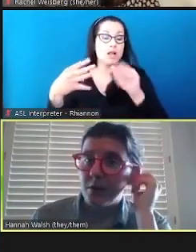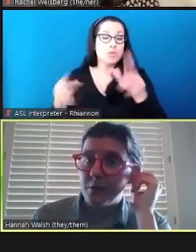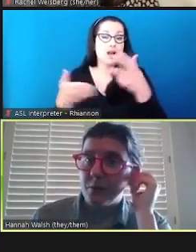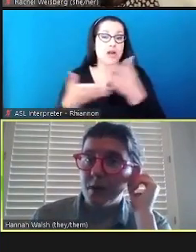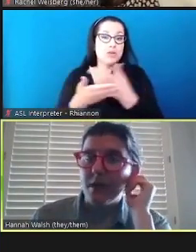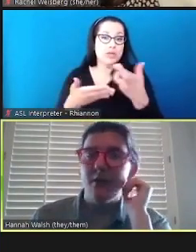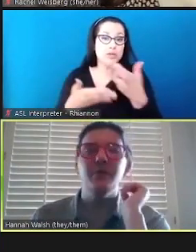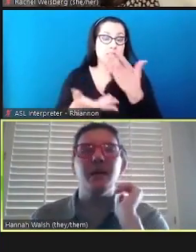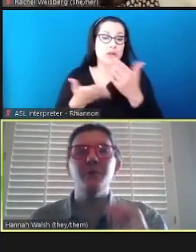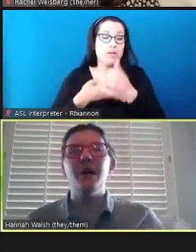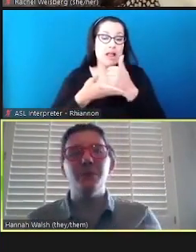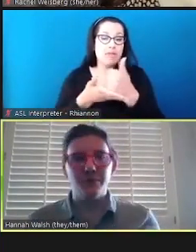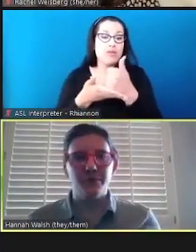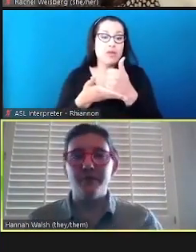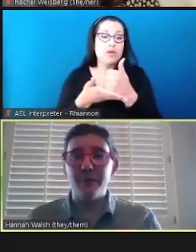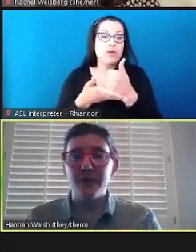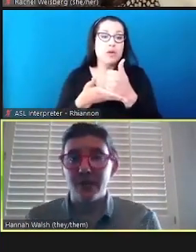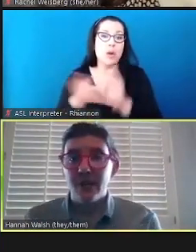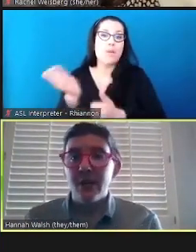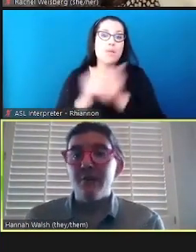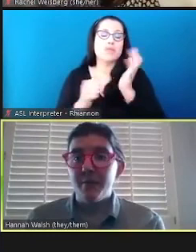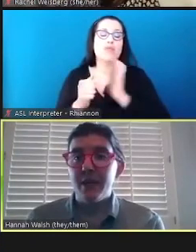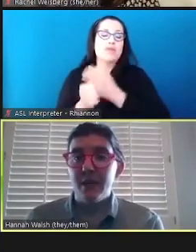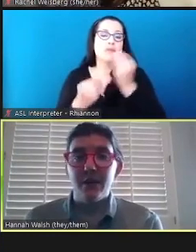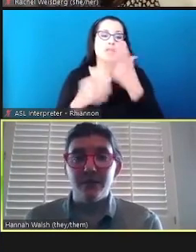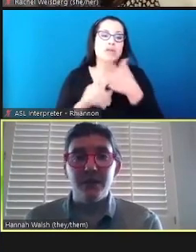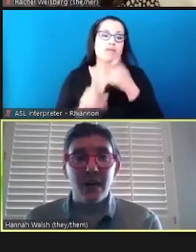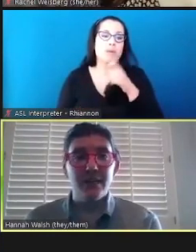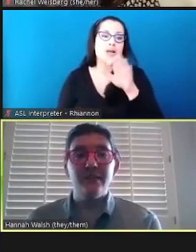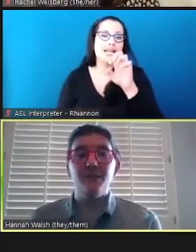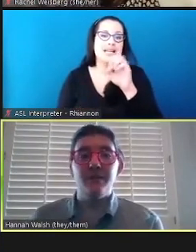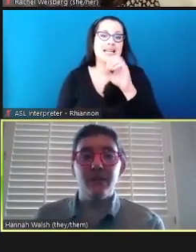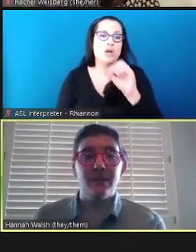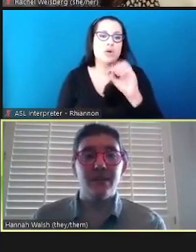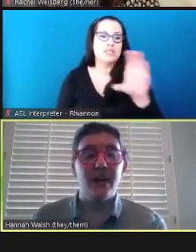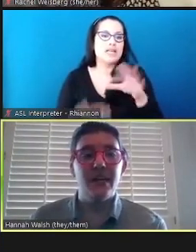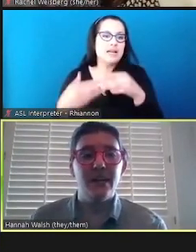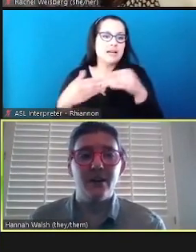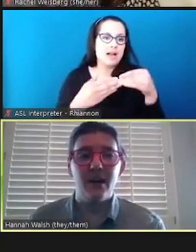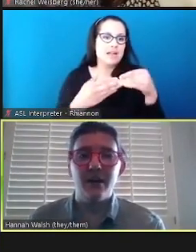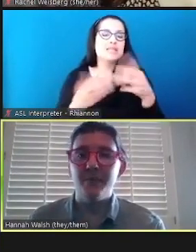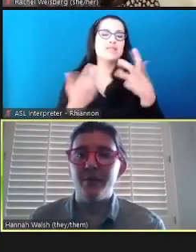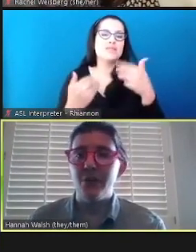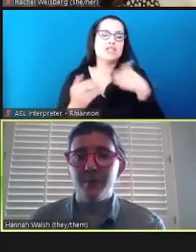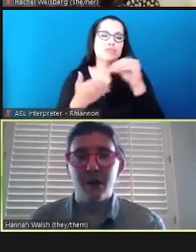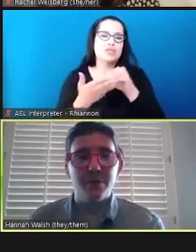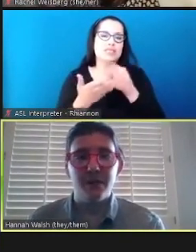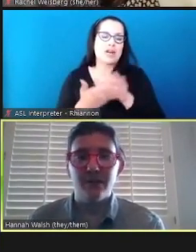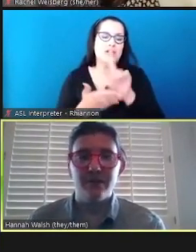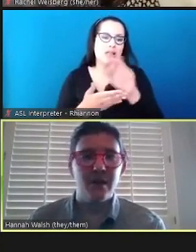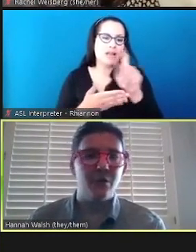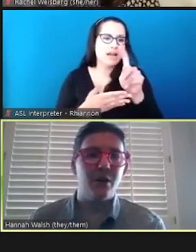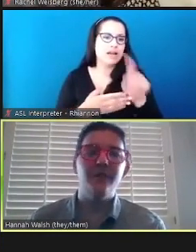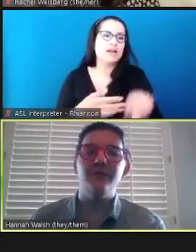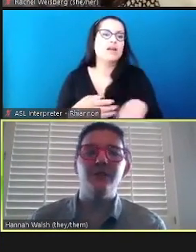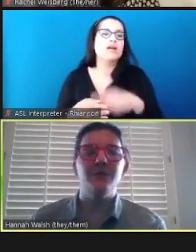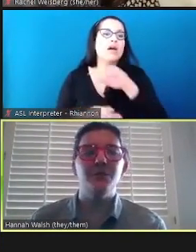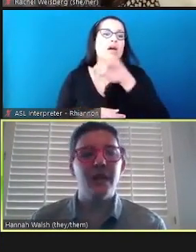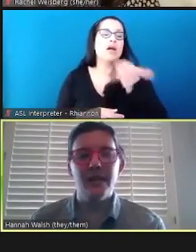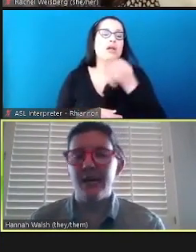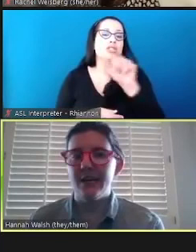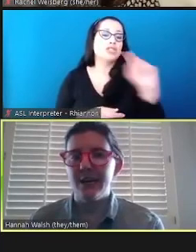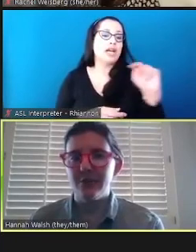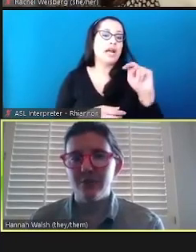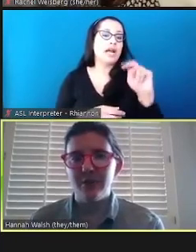that might be helpful. Again, we got most of our information from the EEOC guidance. We have a link to that here, the Job Accommodations Network. There's also